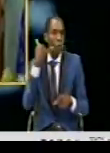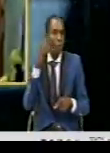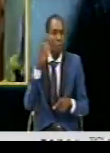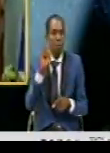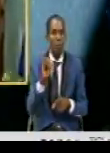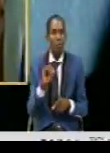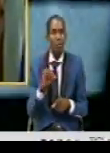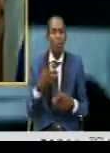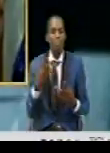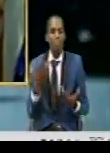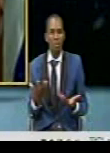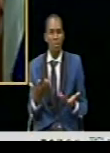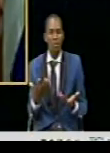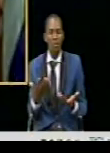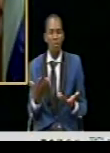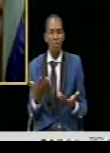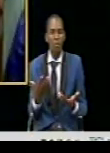first,